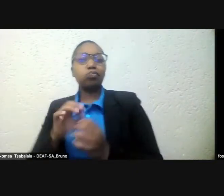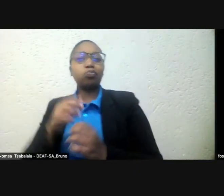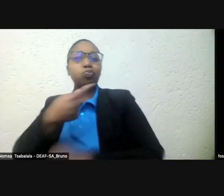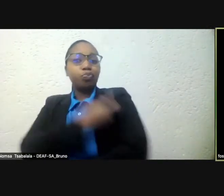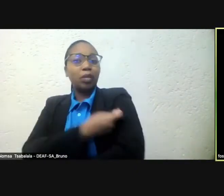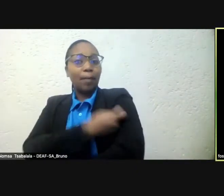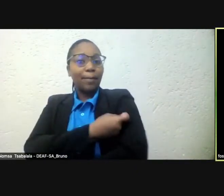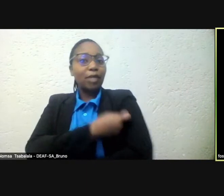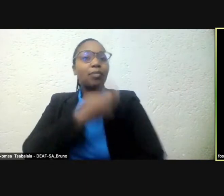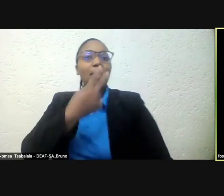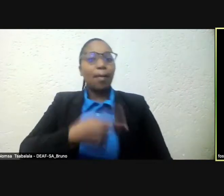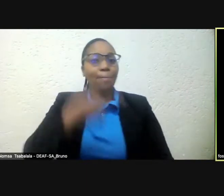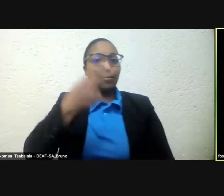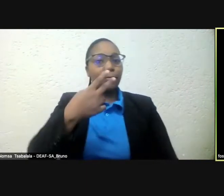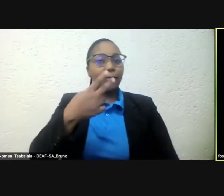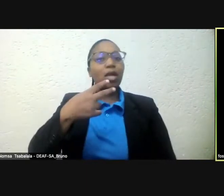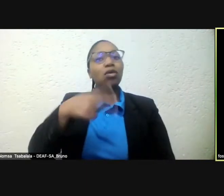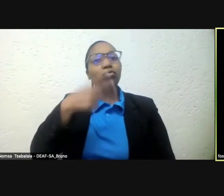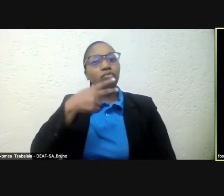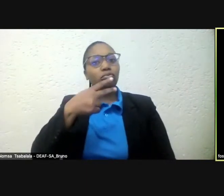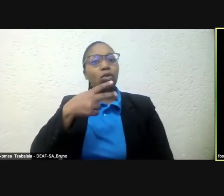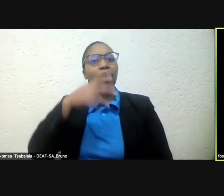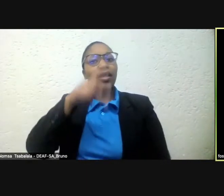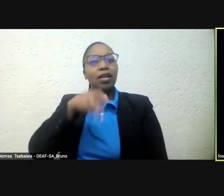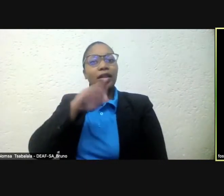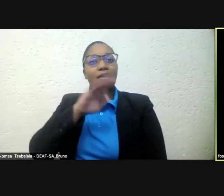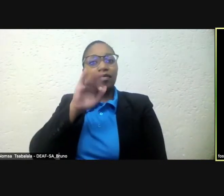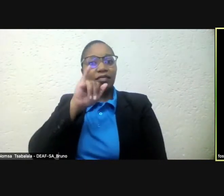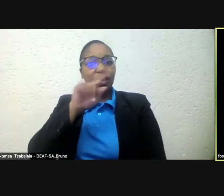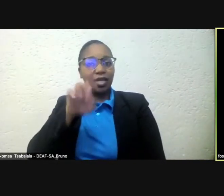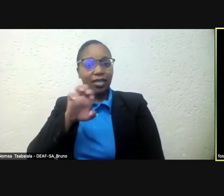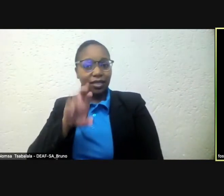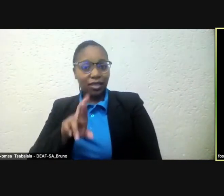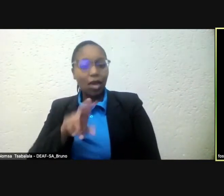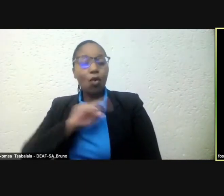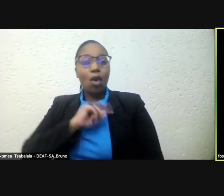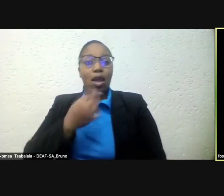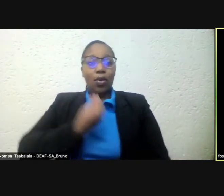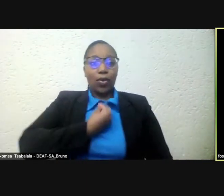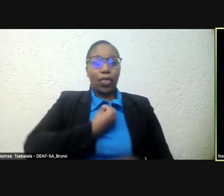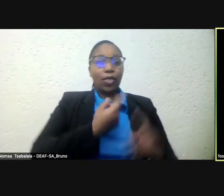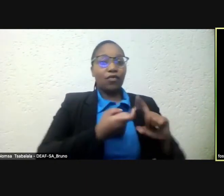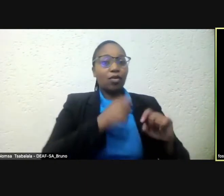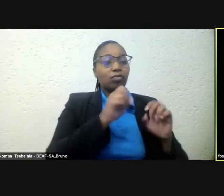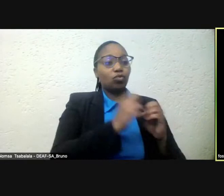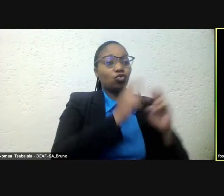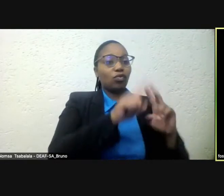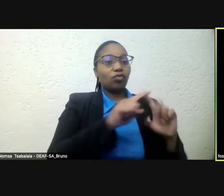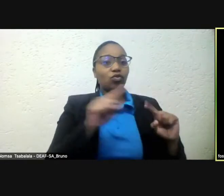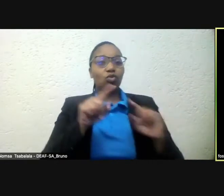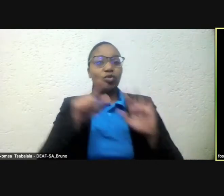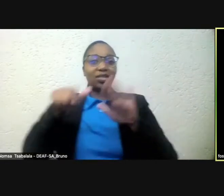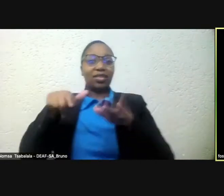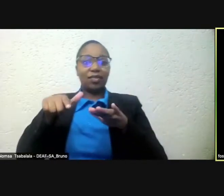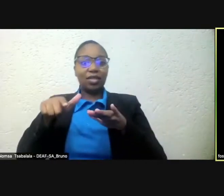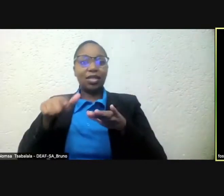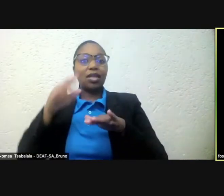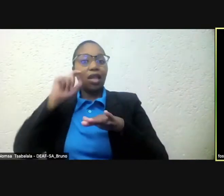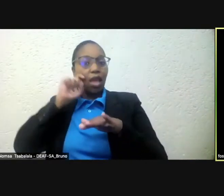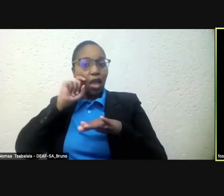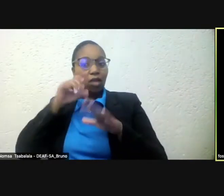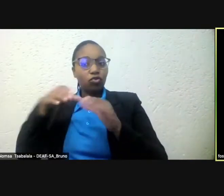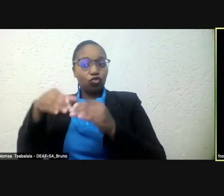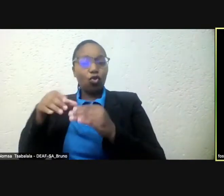before. know that currently we are only giving the young children between the 12 to 17-year-old age group only one dose of